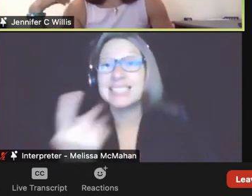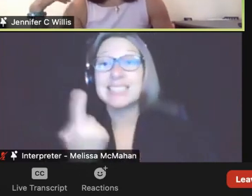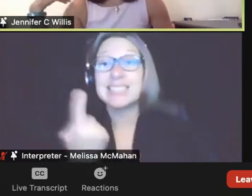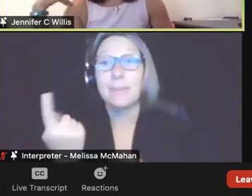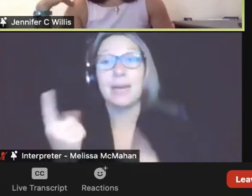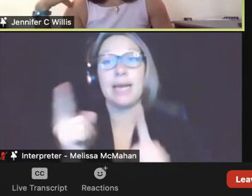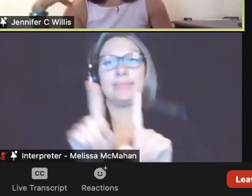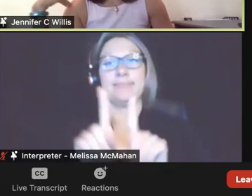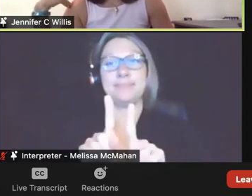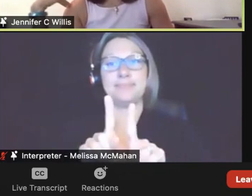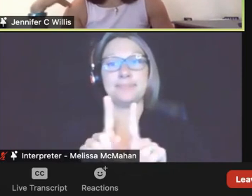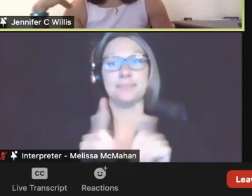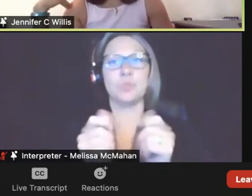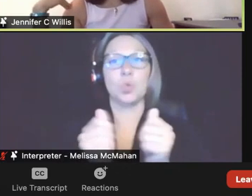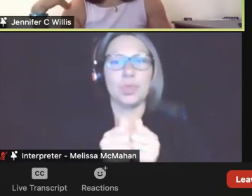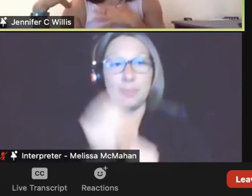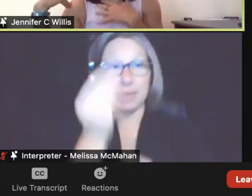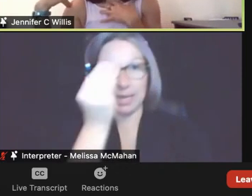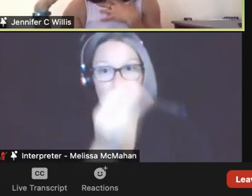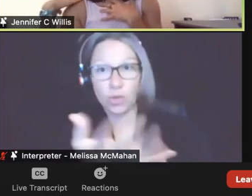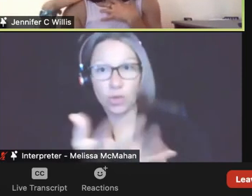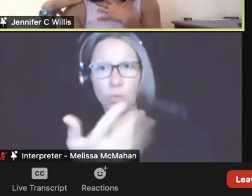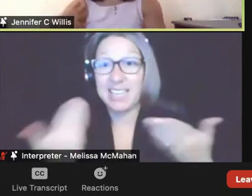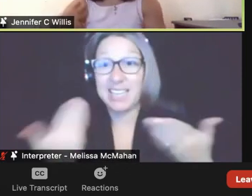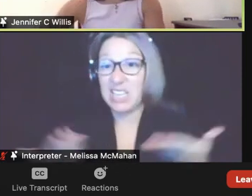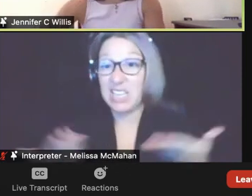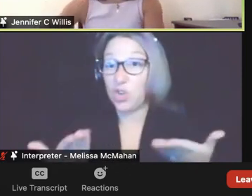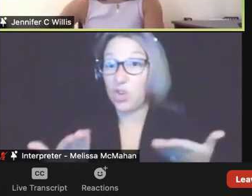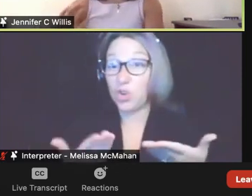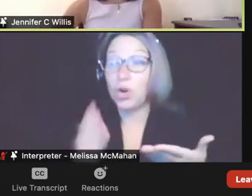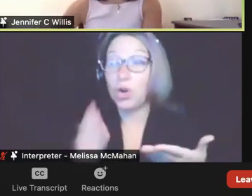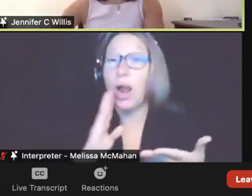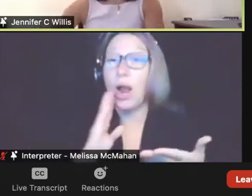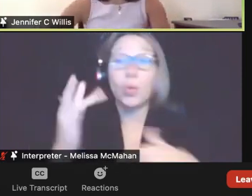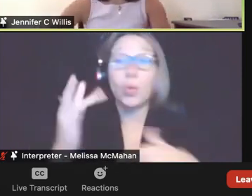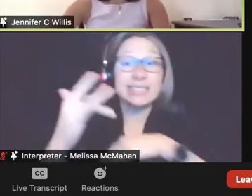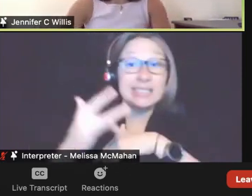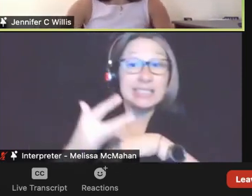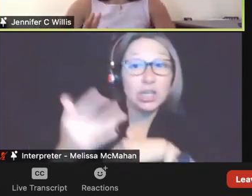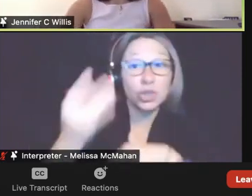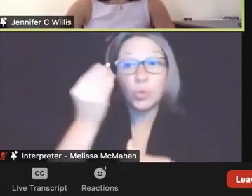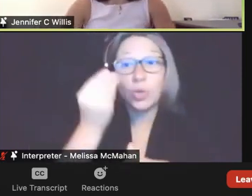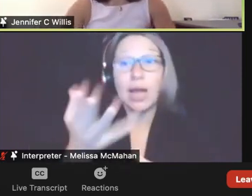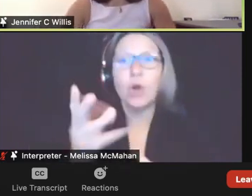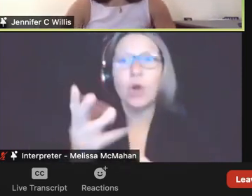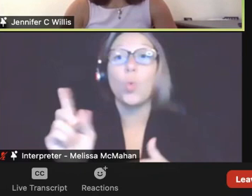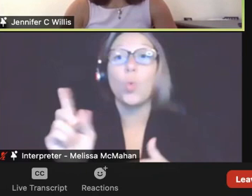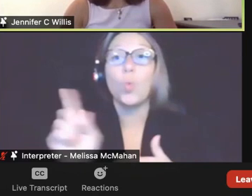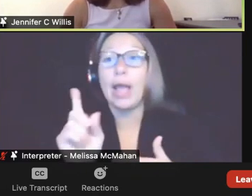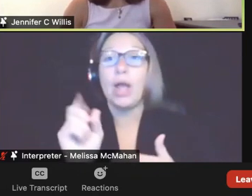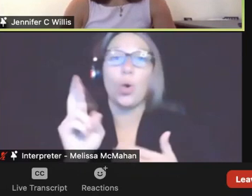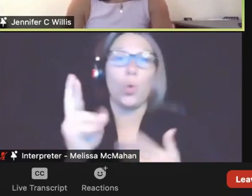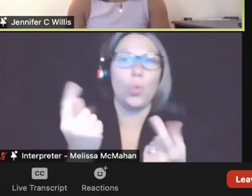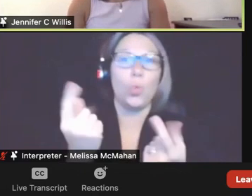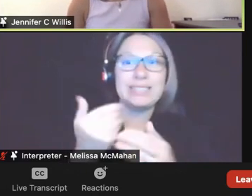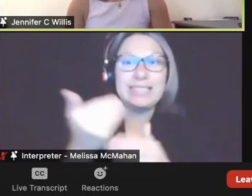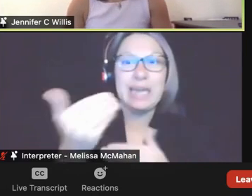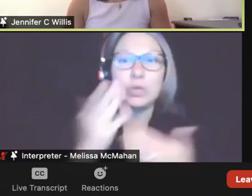them. Let them know, hey, I'm here, and then I'm going to touch you in a place to let you know also where I'm going to touch you or what's going to happen to